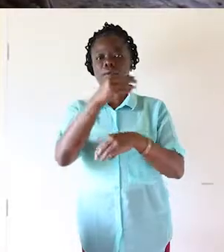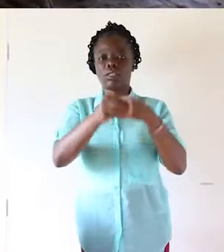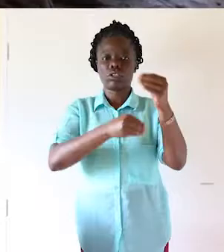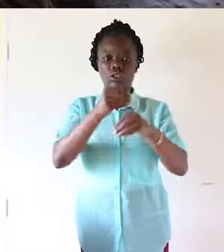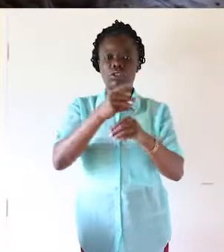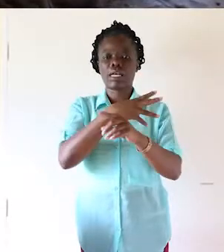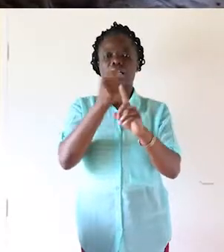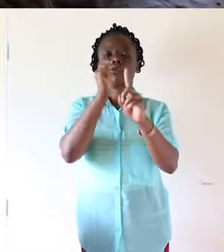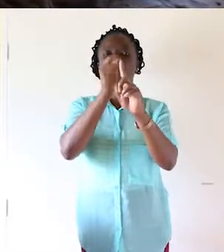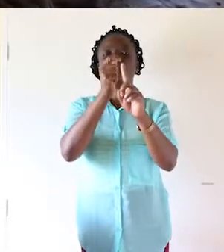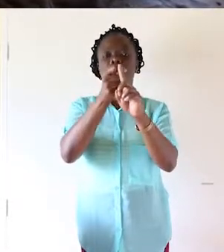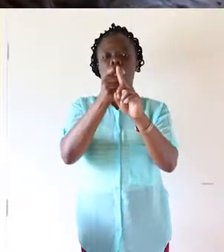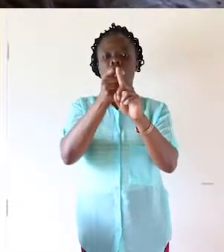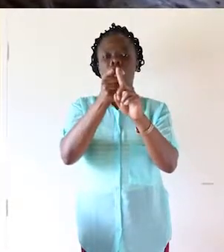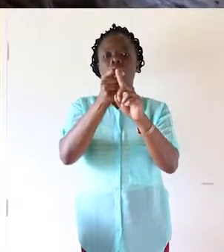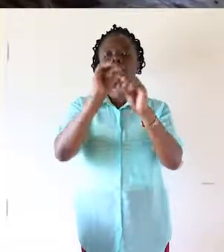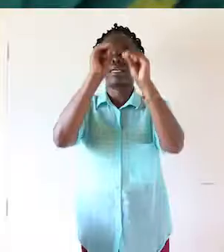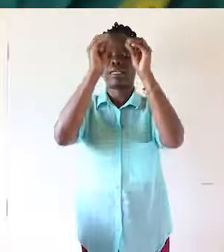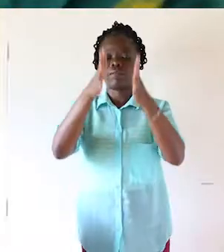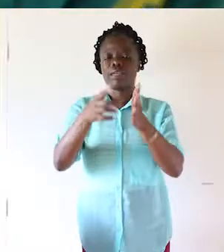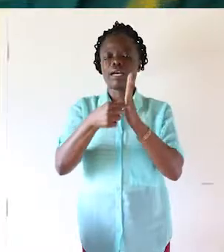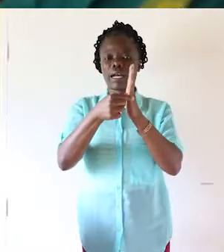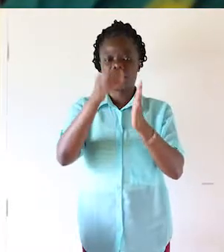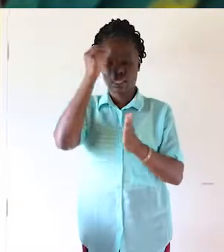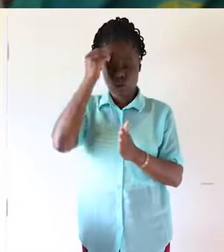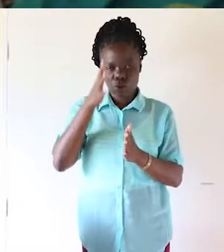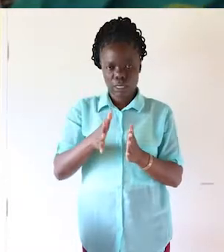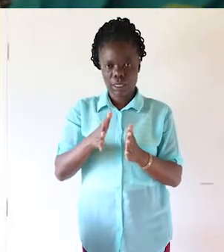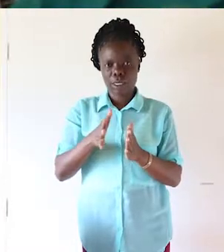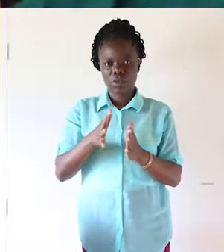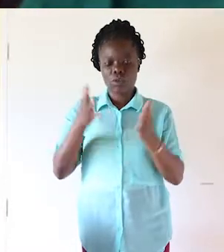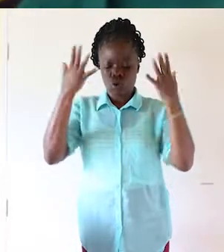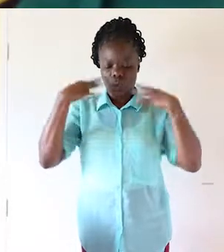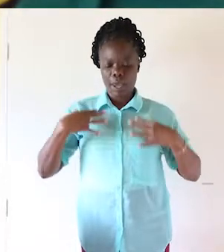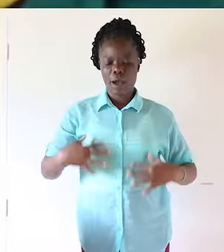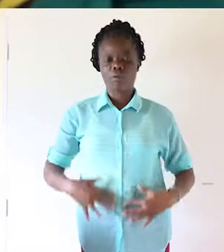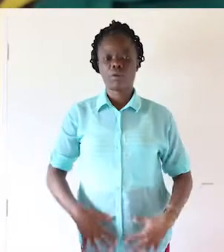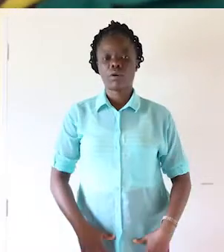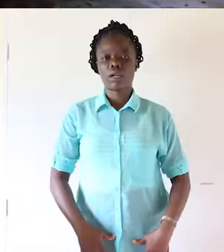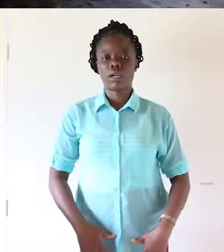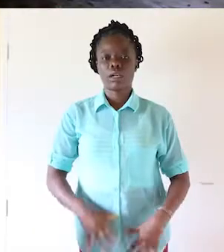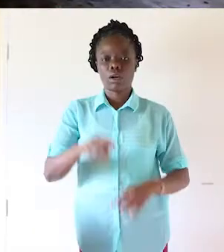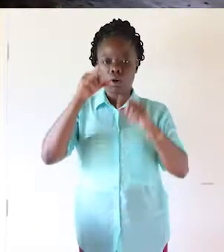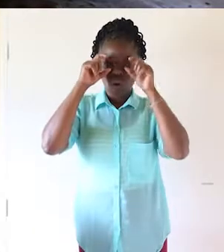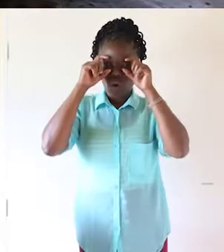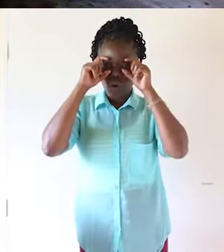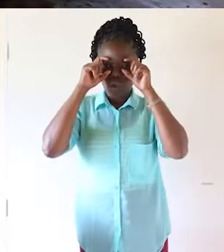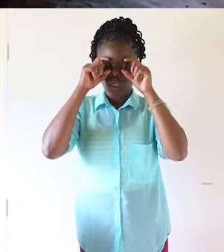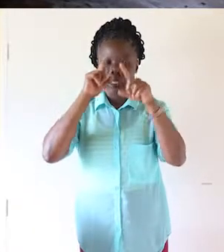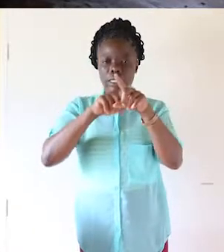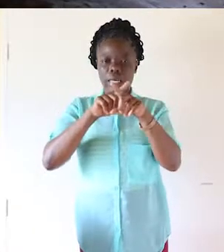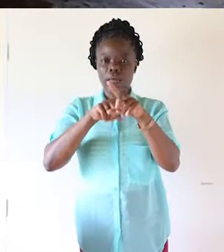materials, and tools. The intervener guides the learner to wear overalls, goggles